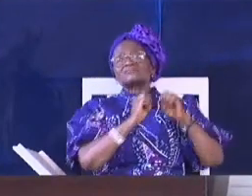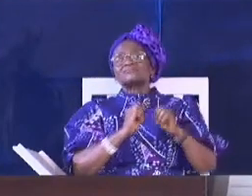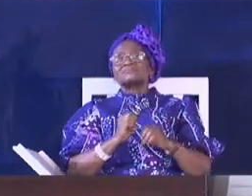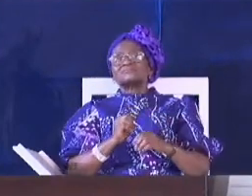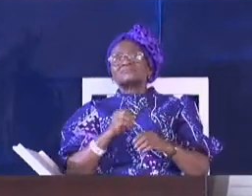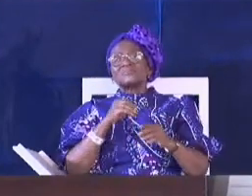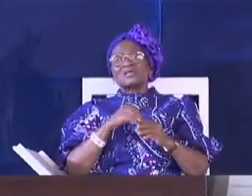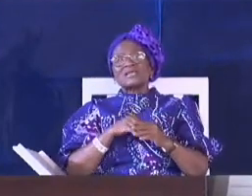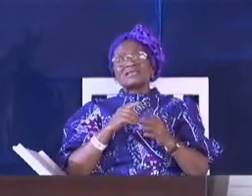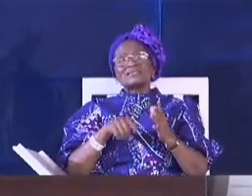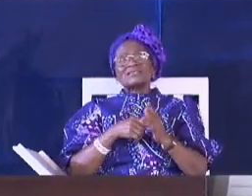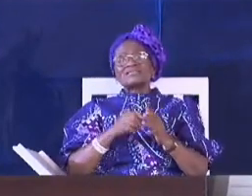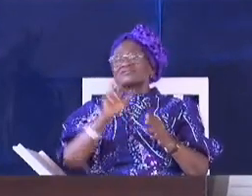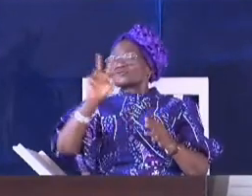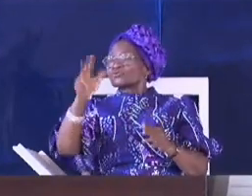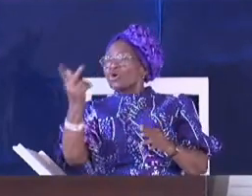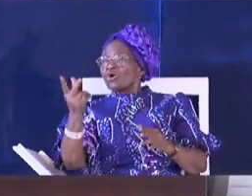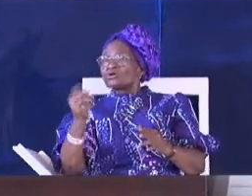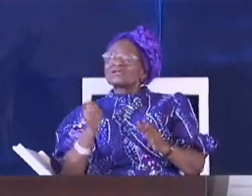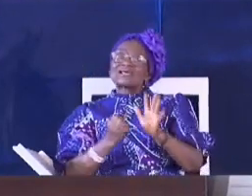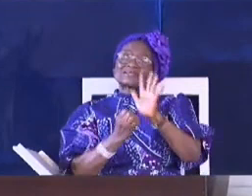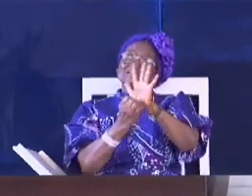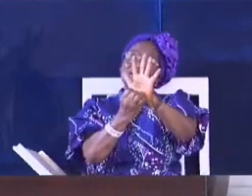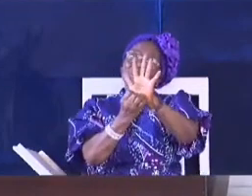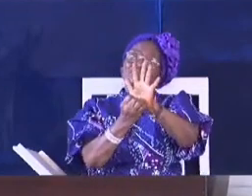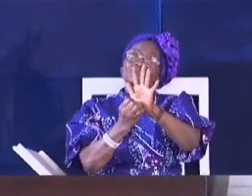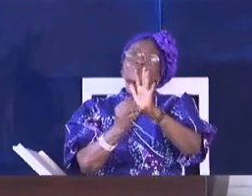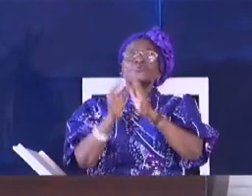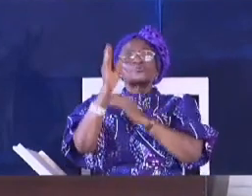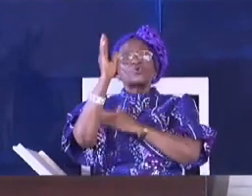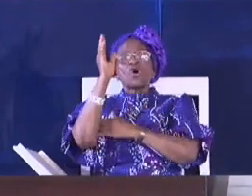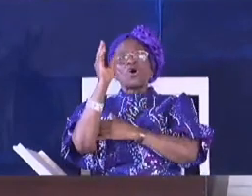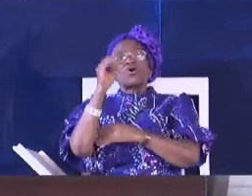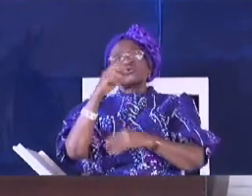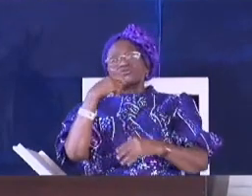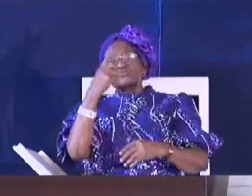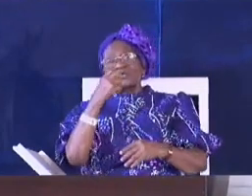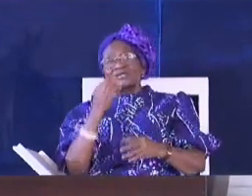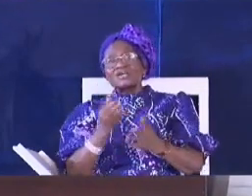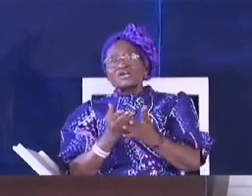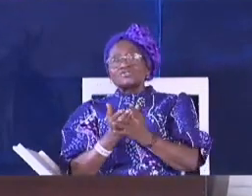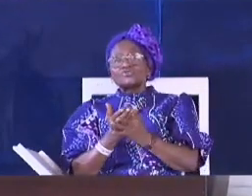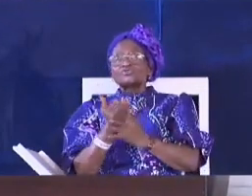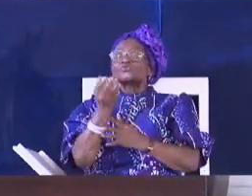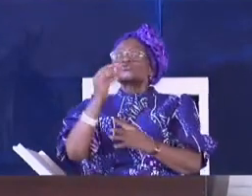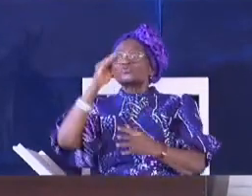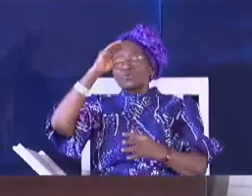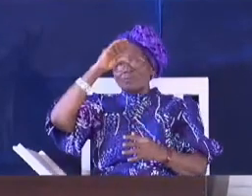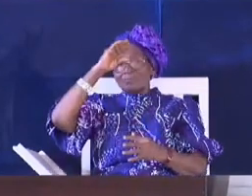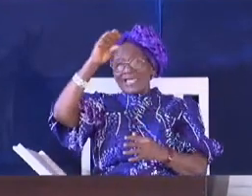In this third example, God spoke through men.